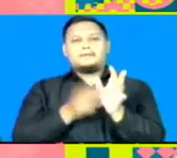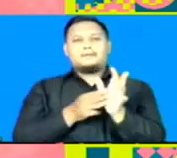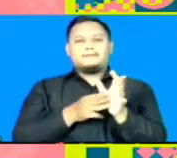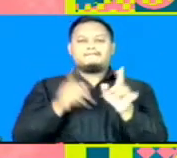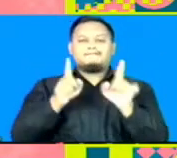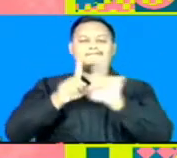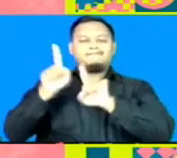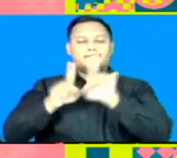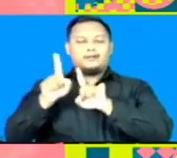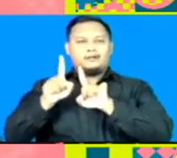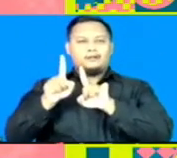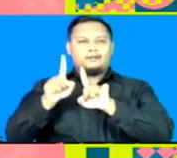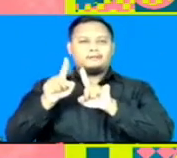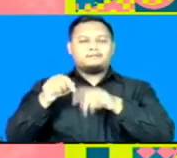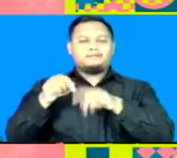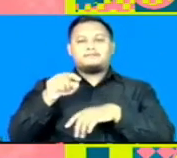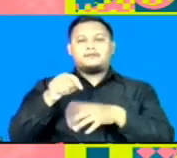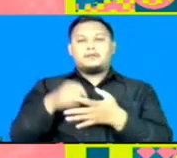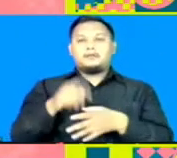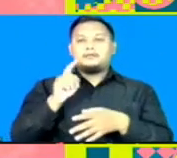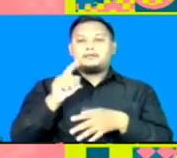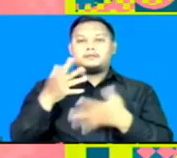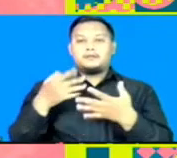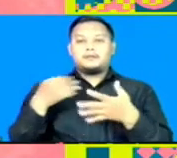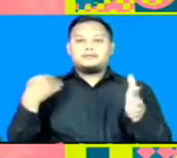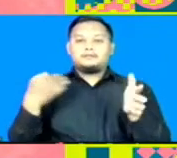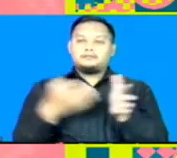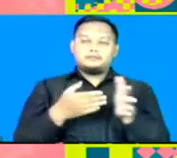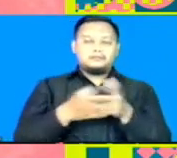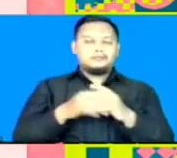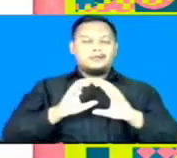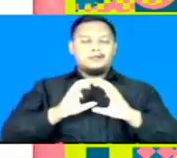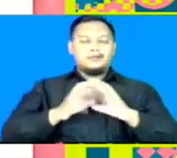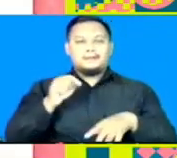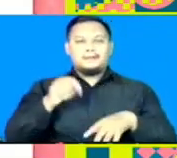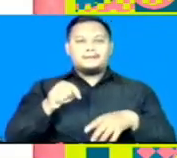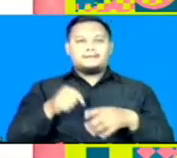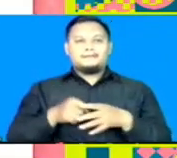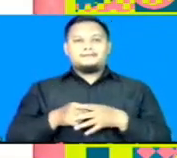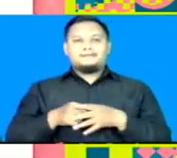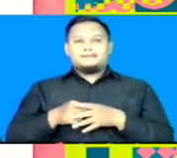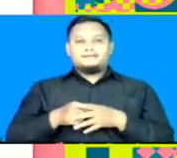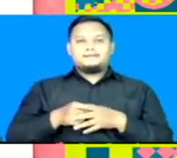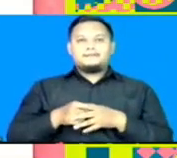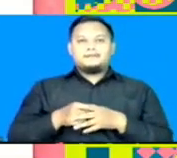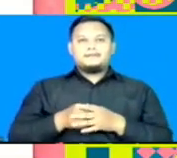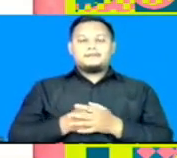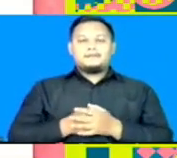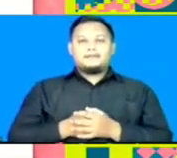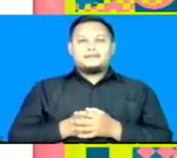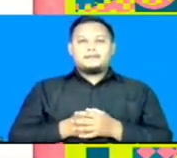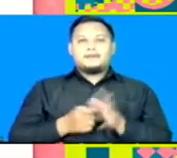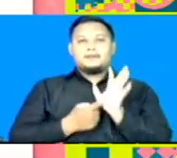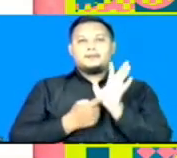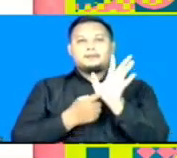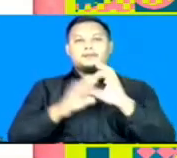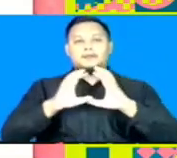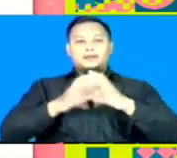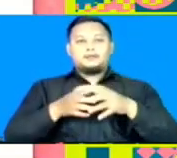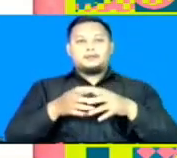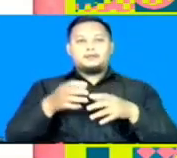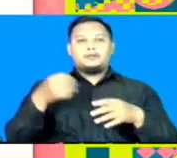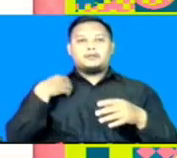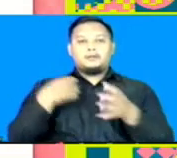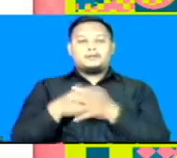have exposed the global system of its flaws and vulnerabilities, the most important lesson learned is